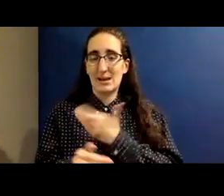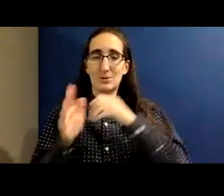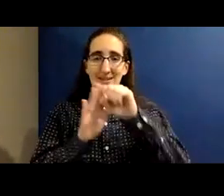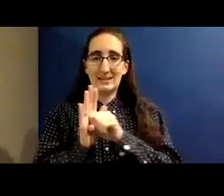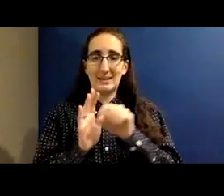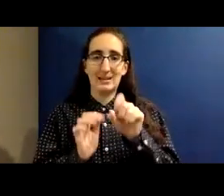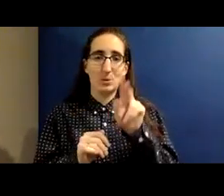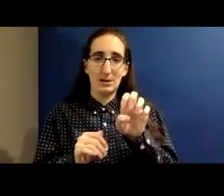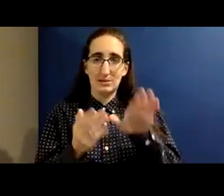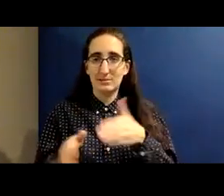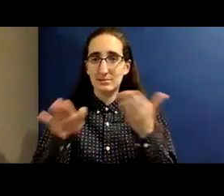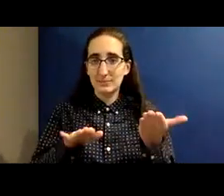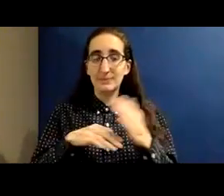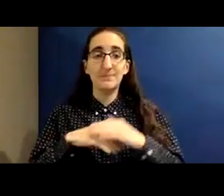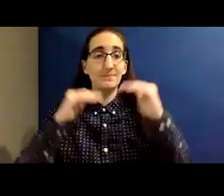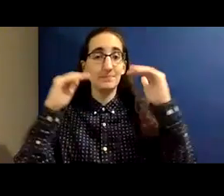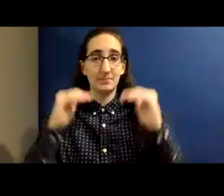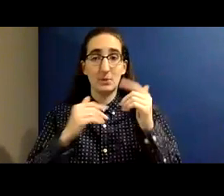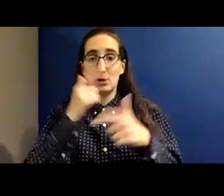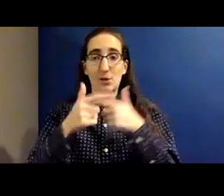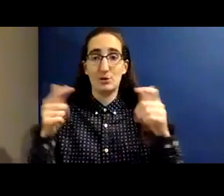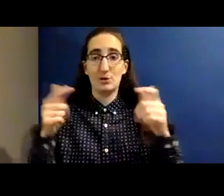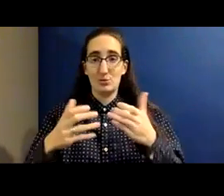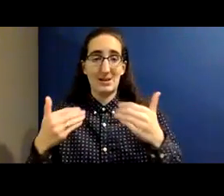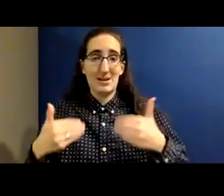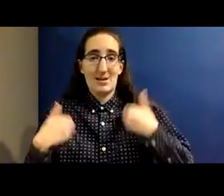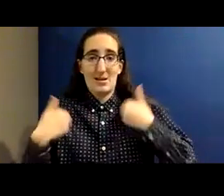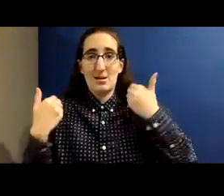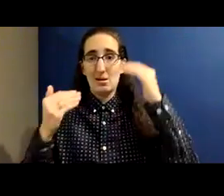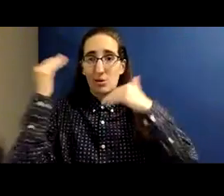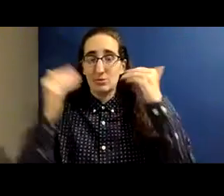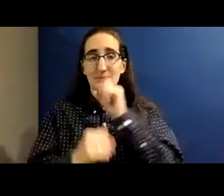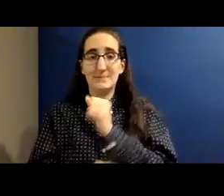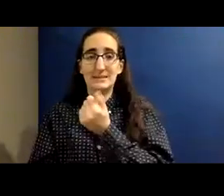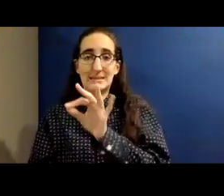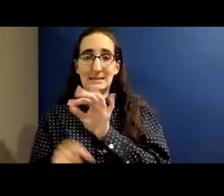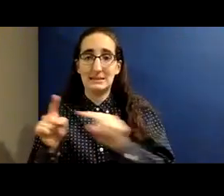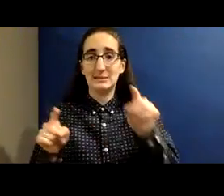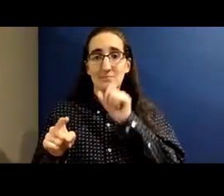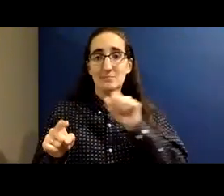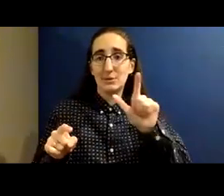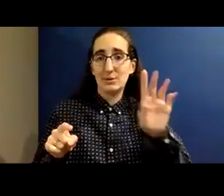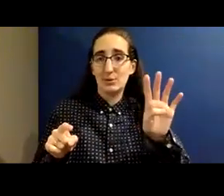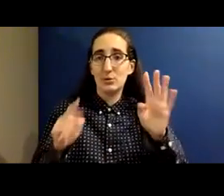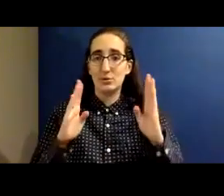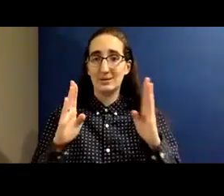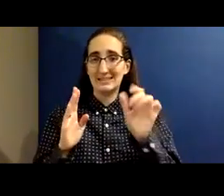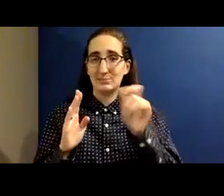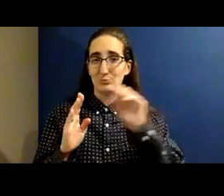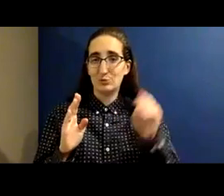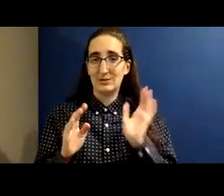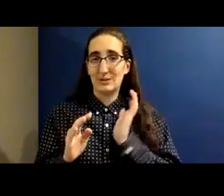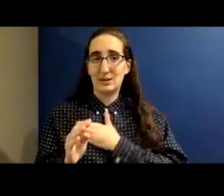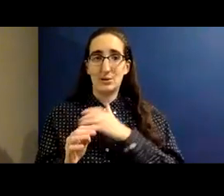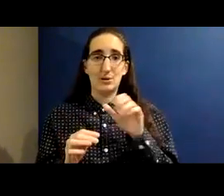fatalities. The next largest category is young adults, 19 through 24, who make up about 10% of our